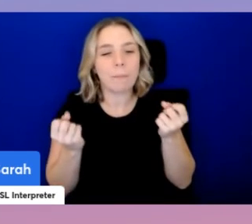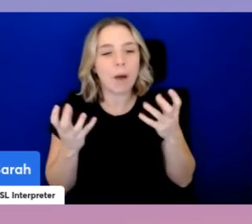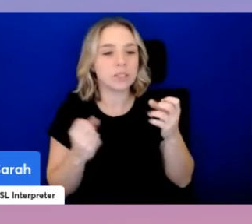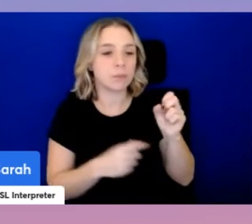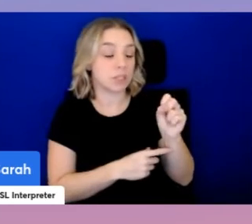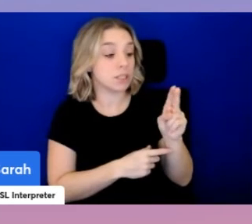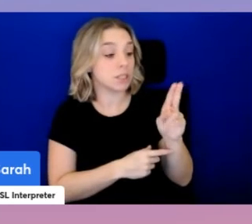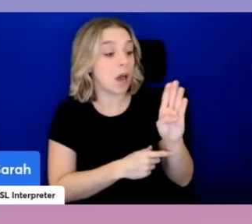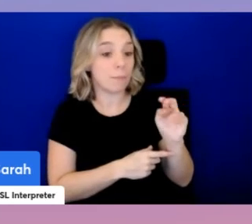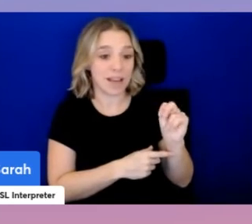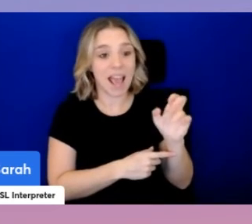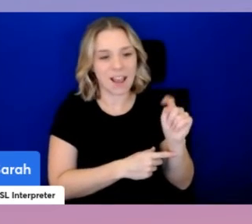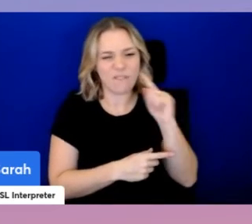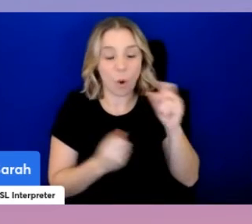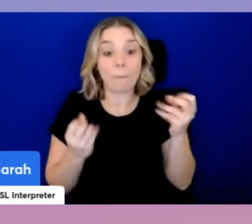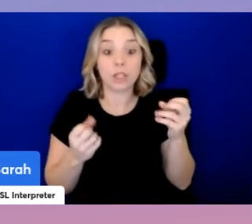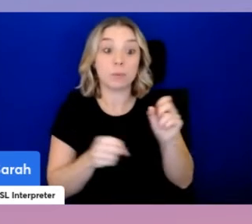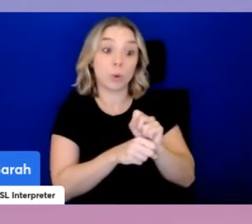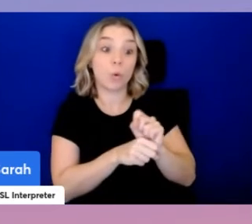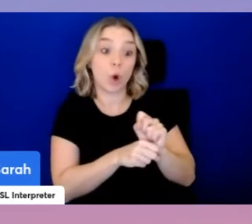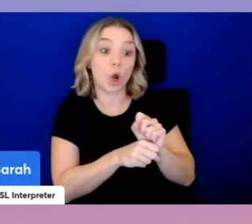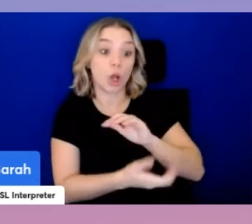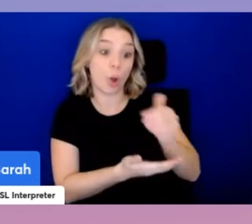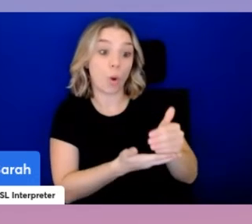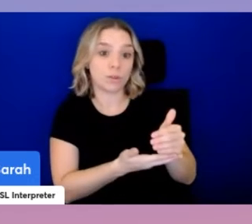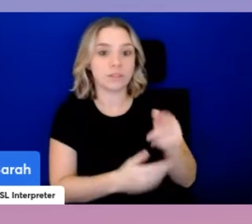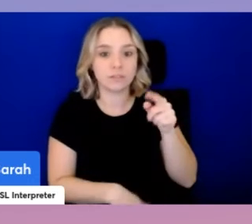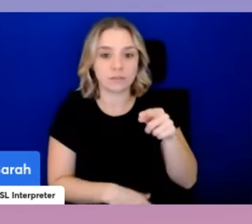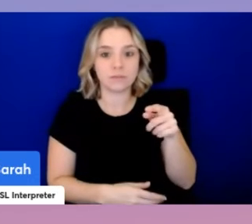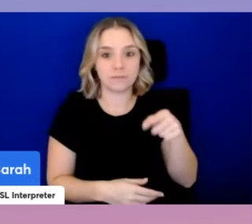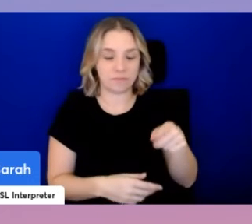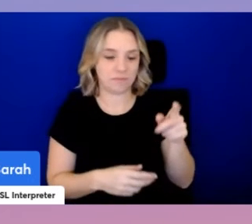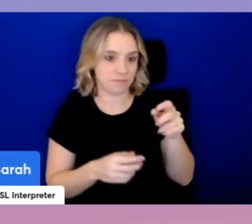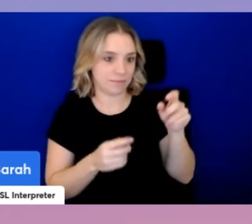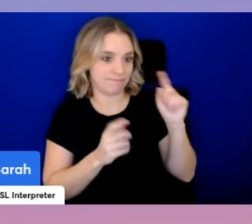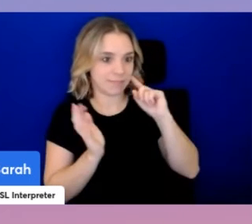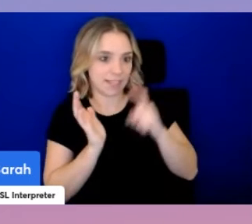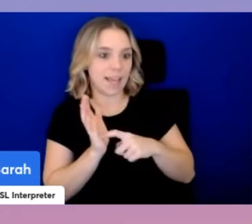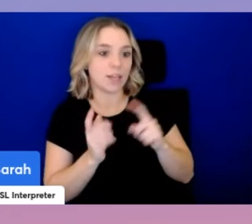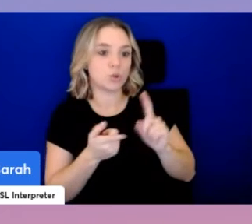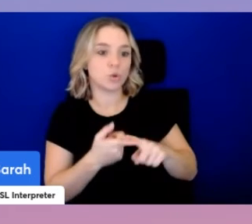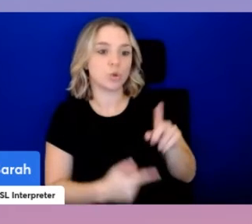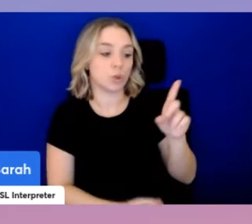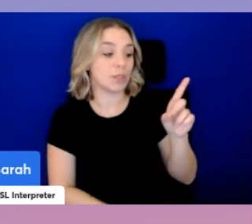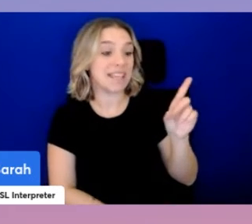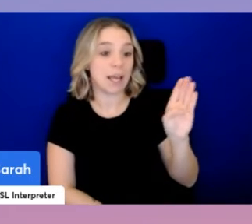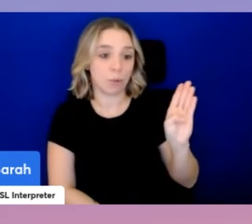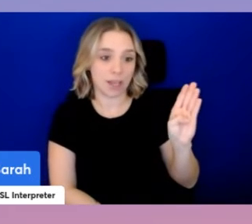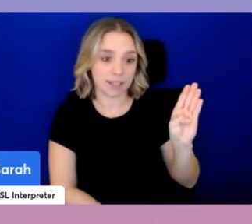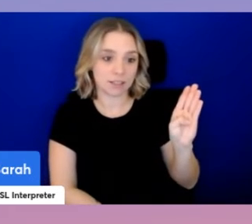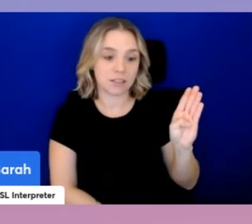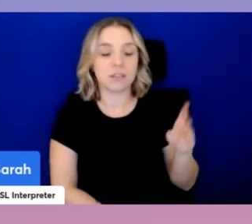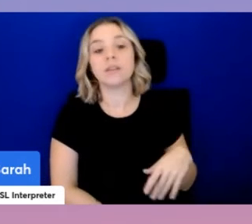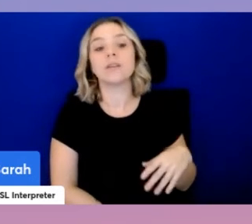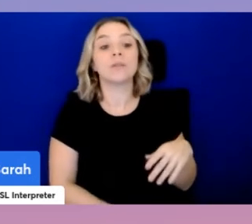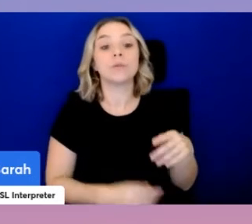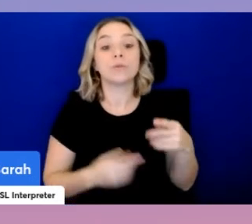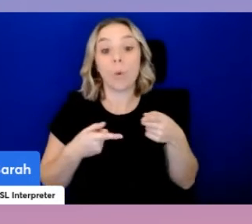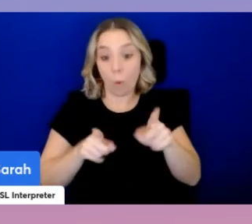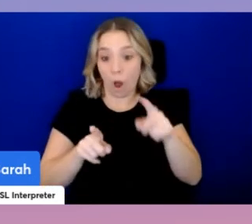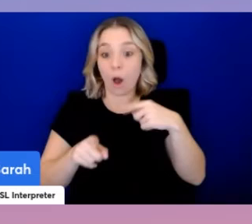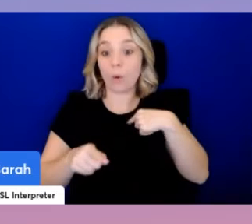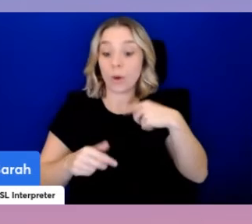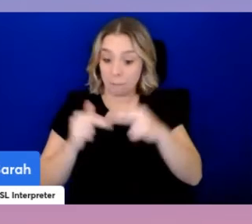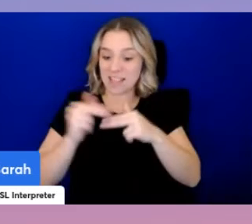multiple workloads. These two are dedicated to Databricks. So along we are building the infrastructure, we're also applying some